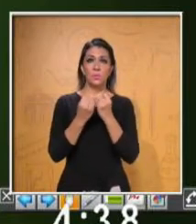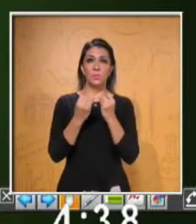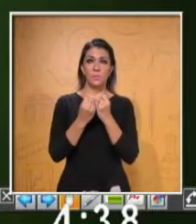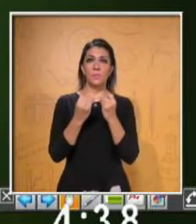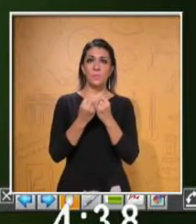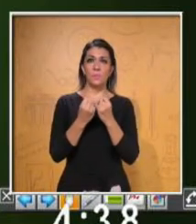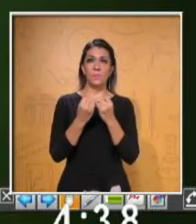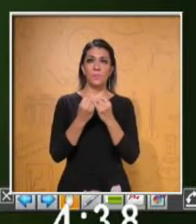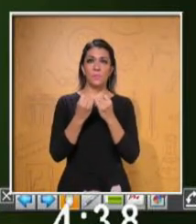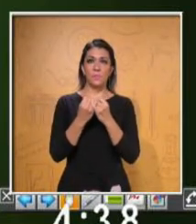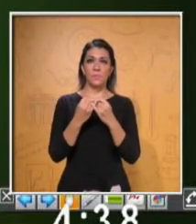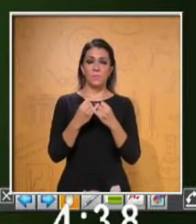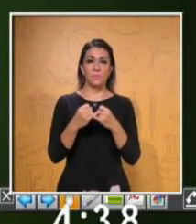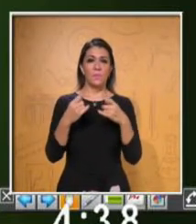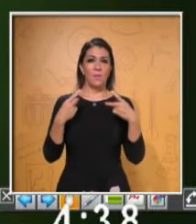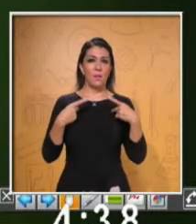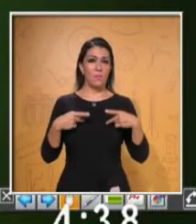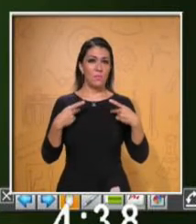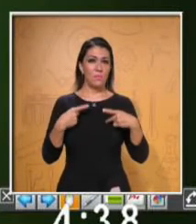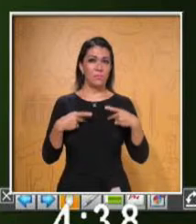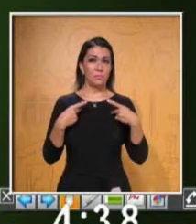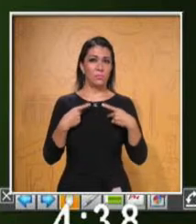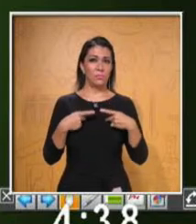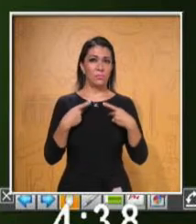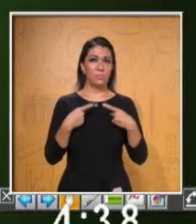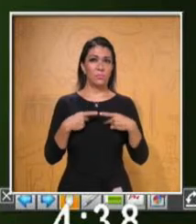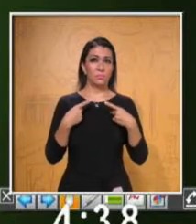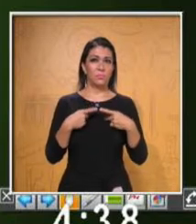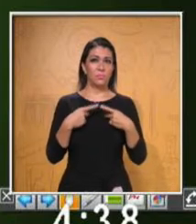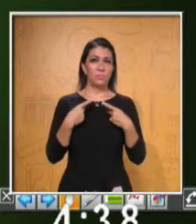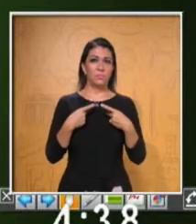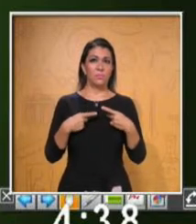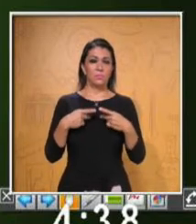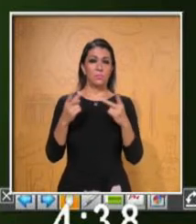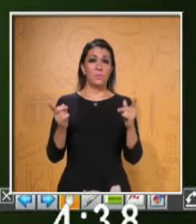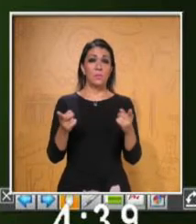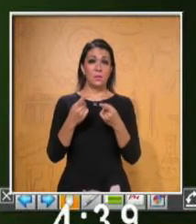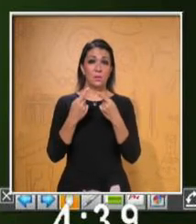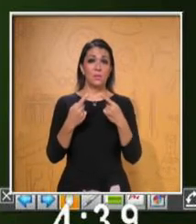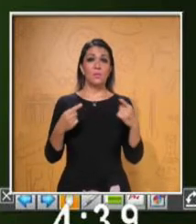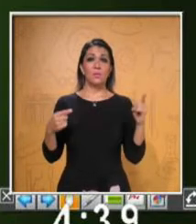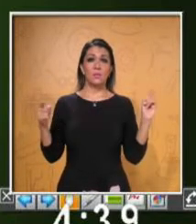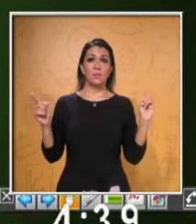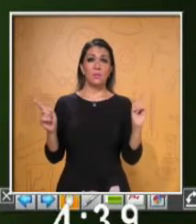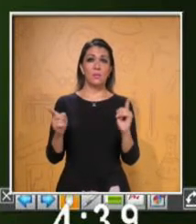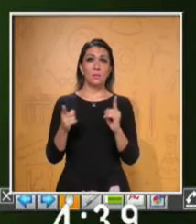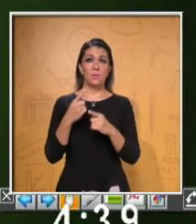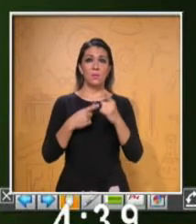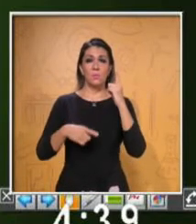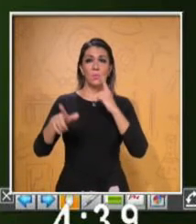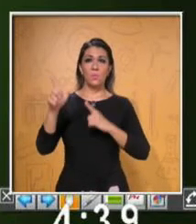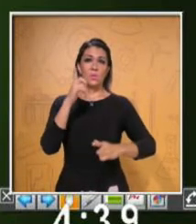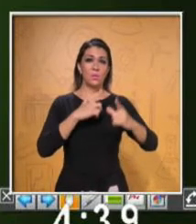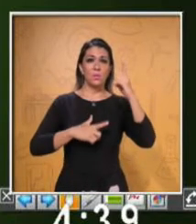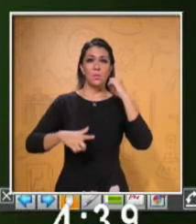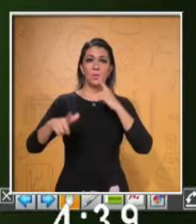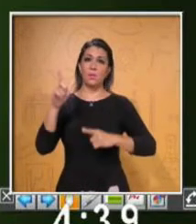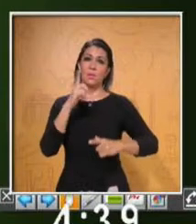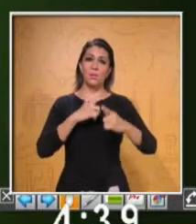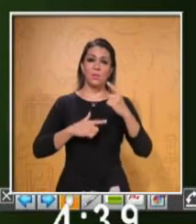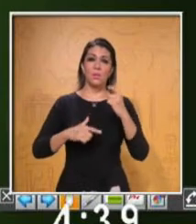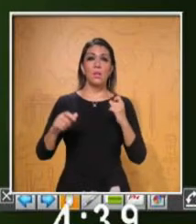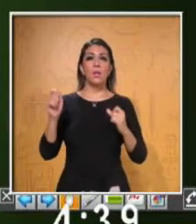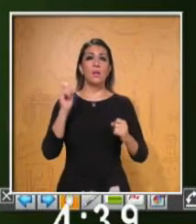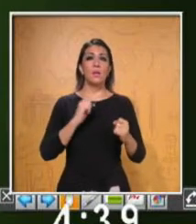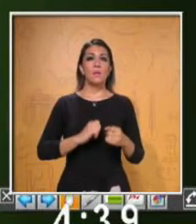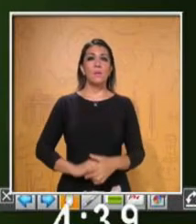and communicates emotions. There are over 7,000 different living languages spoken on earth and many different styles of